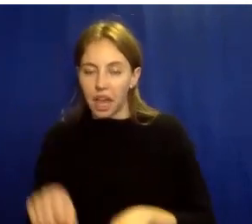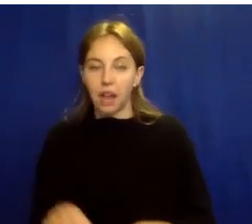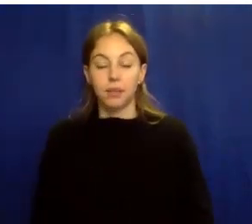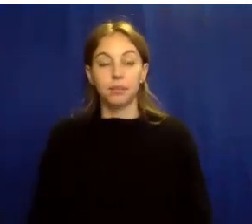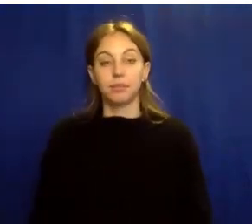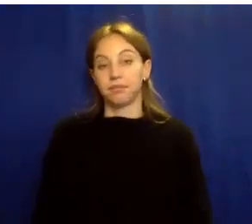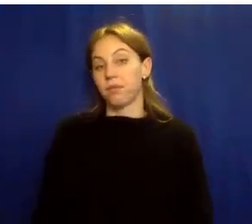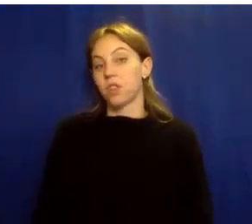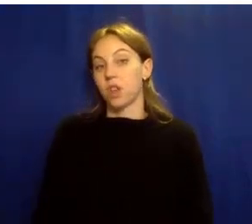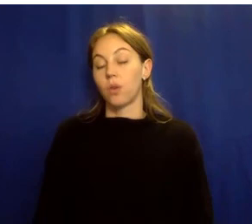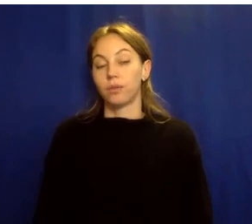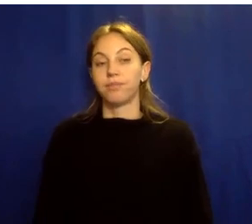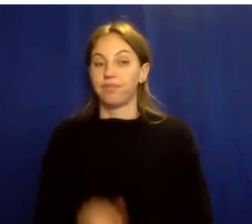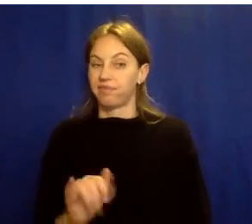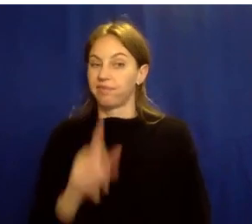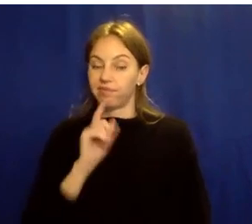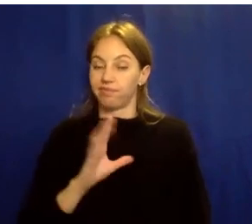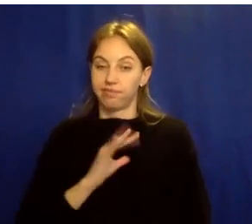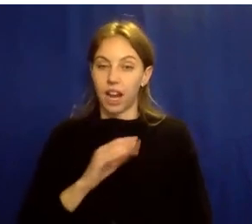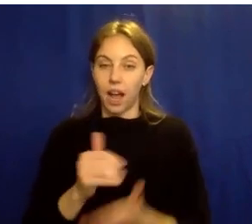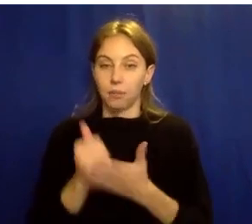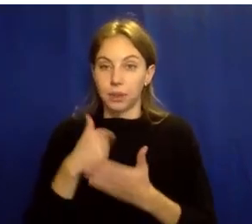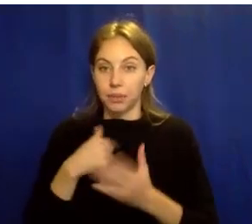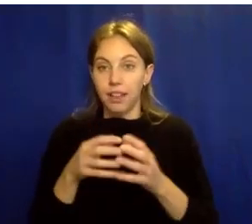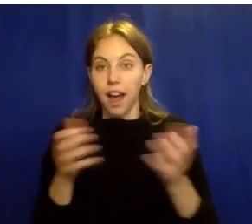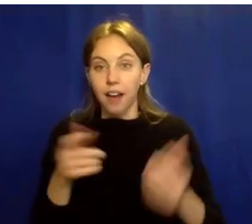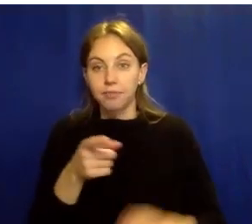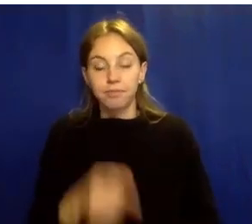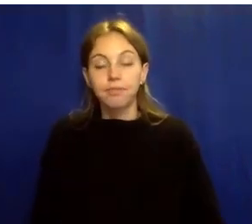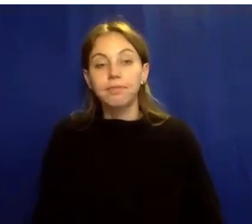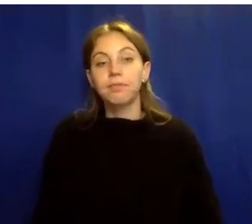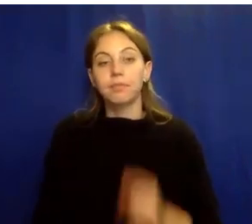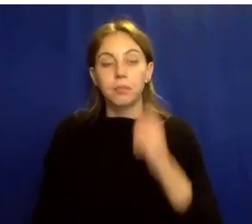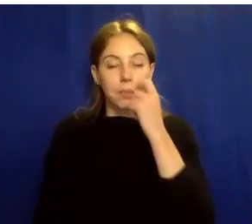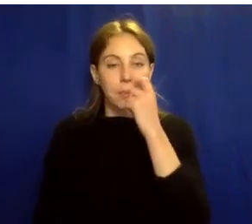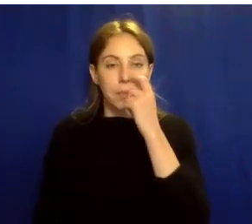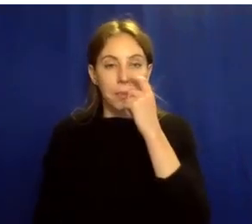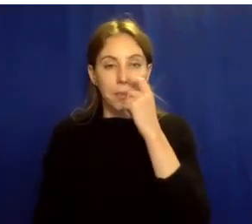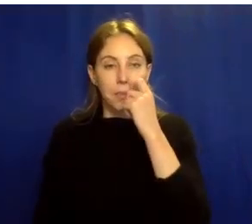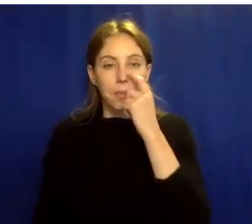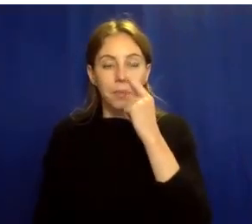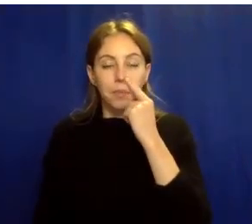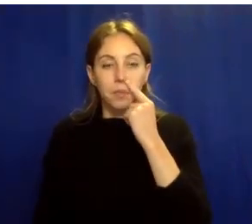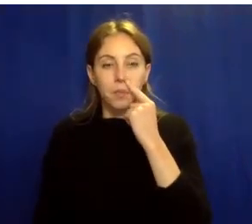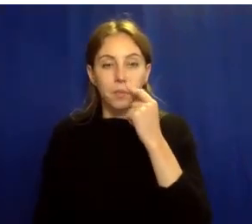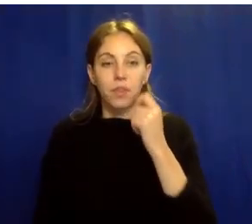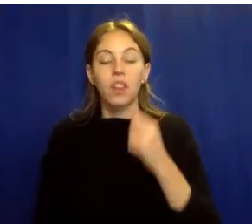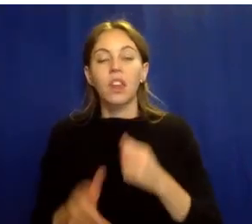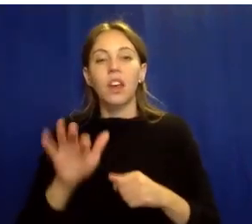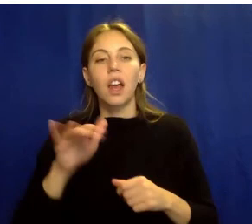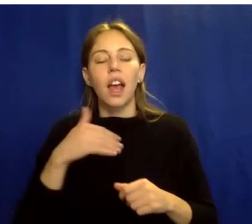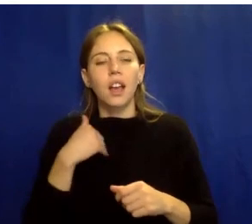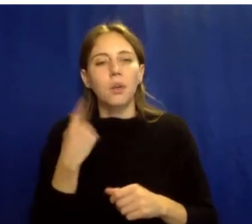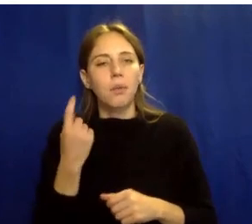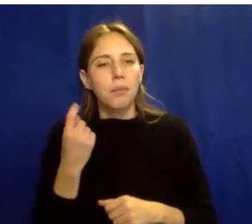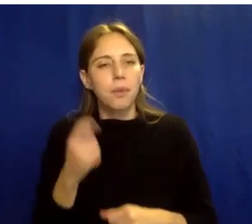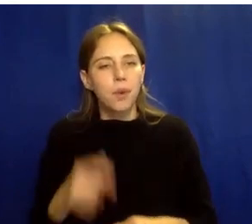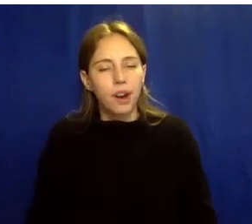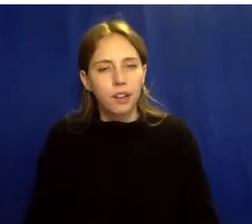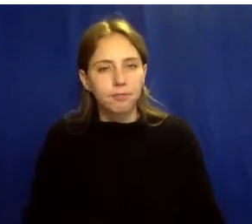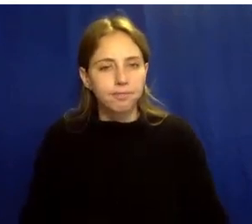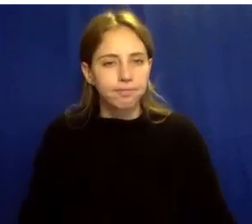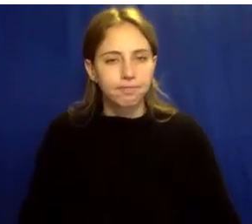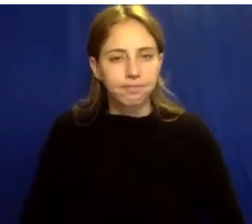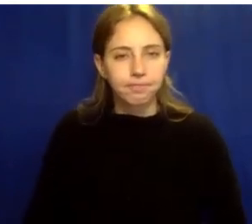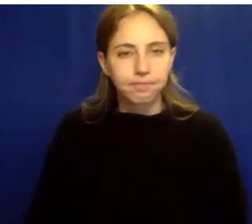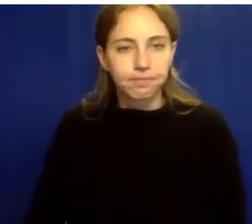that really is helpful for me. I can also look at, let's see, I had